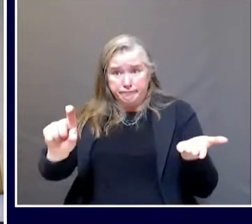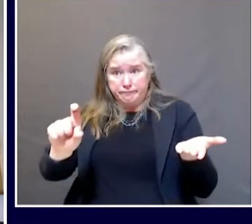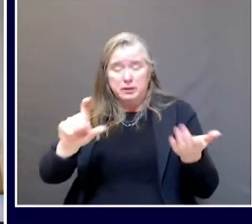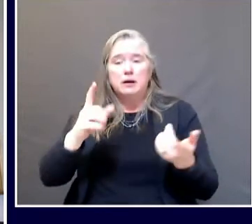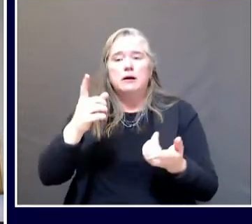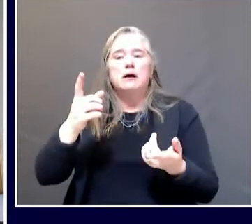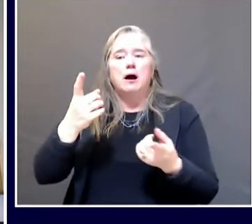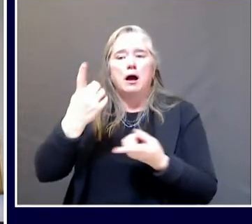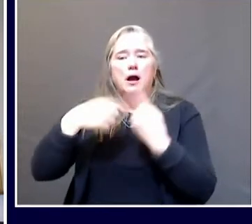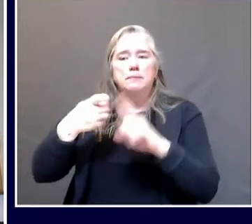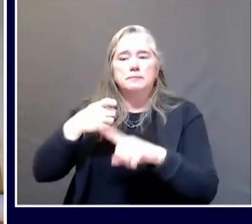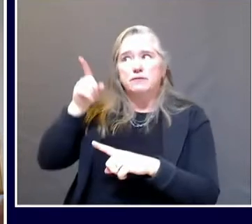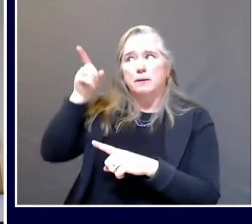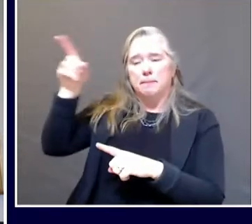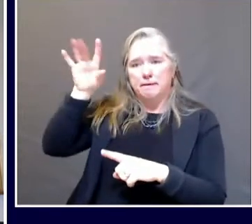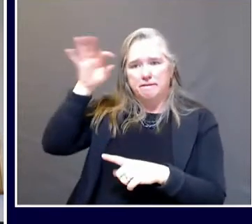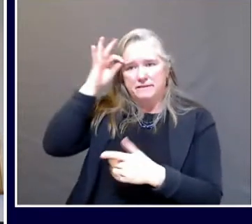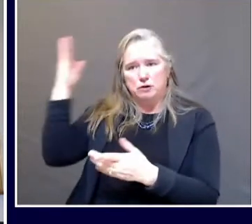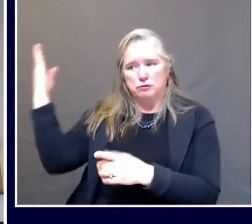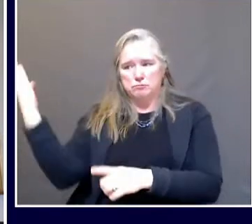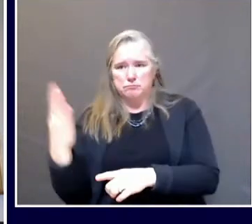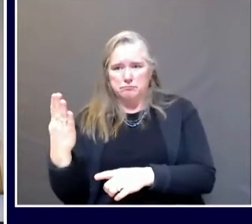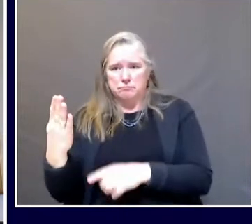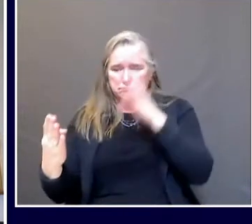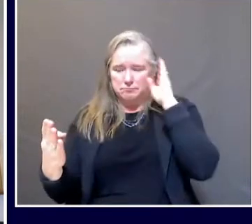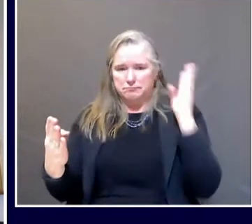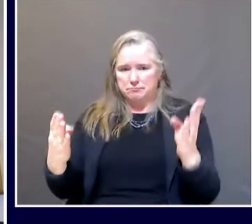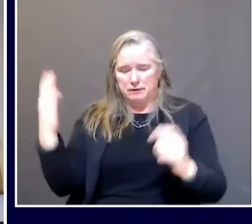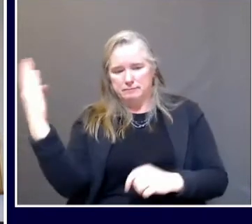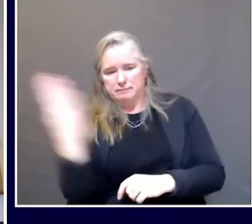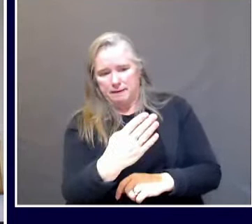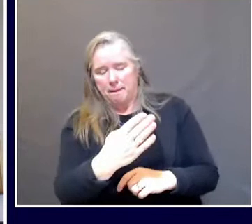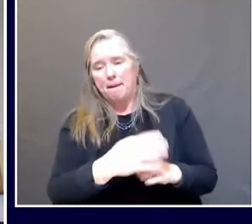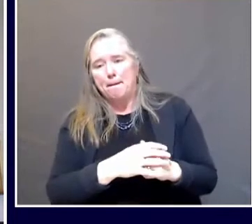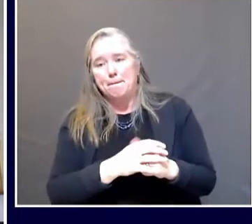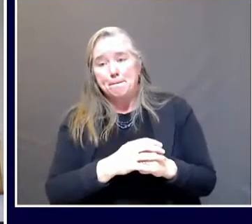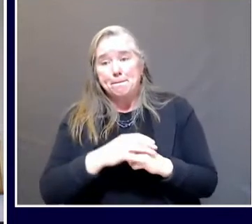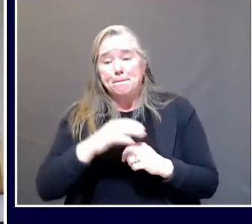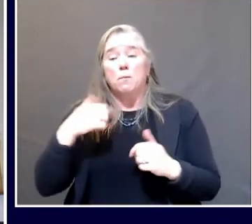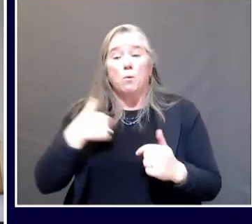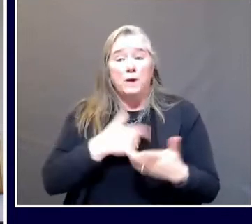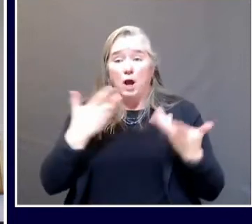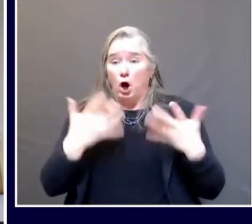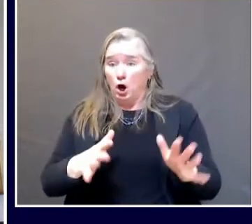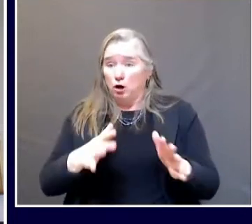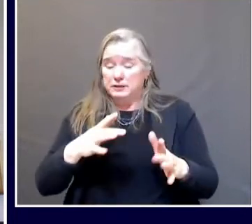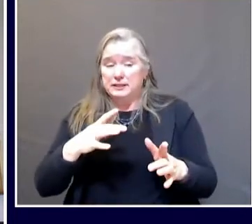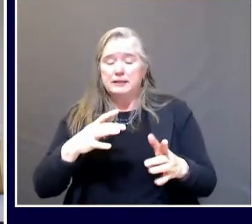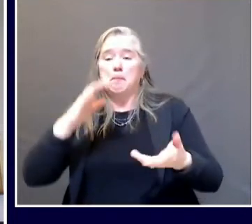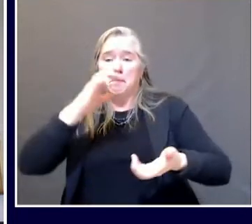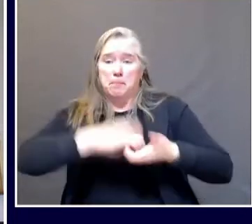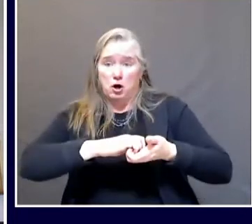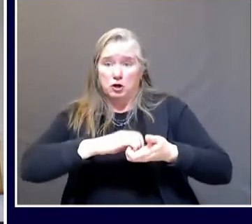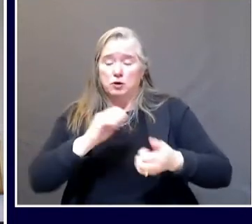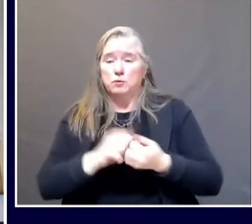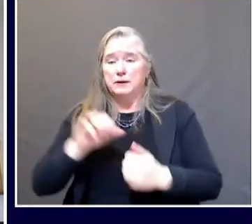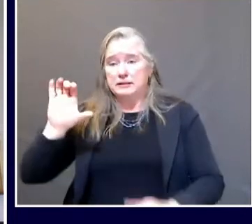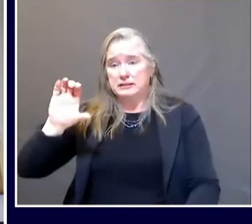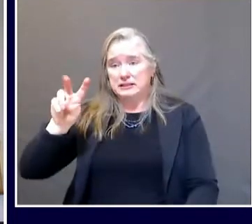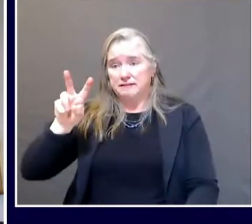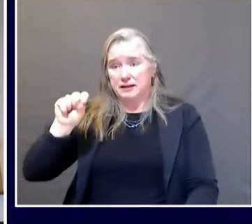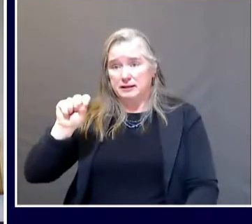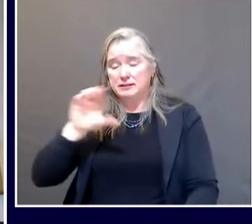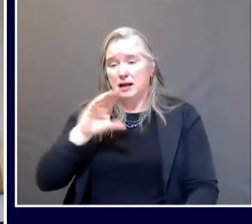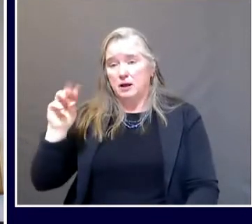the retail pharmacies, CVS and Walgreens, we have already committed to that partnership, that program, And